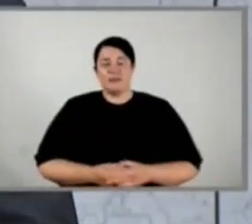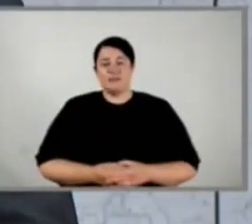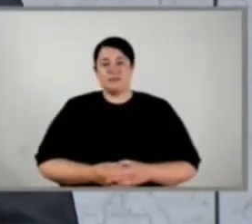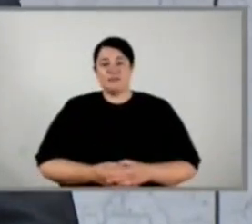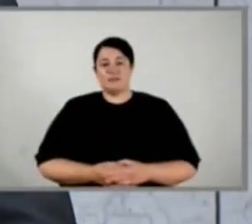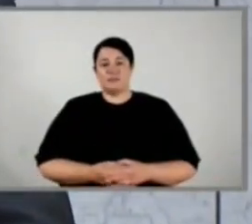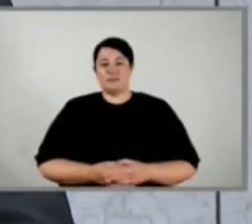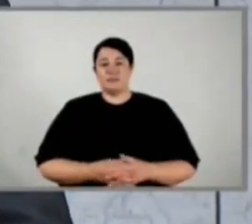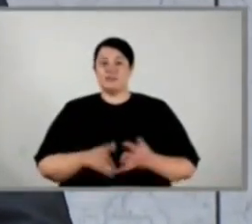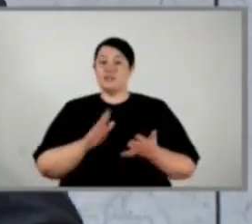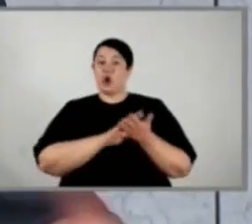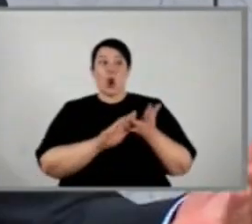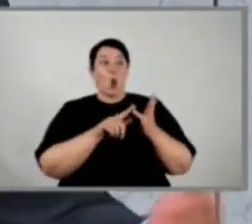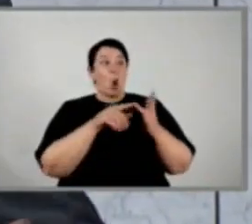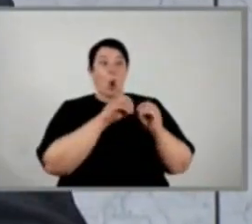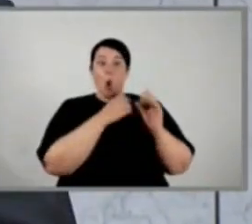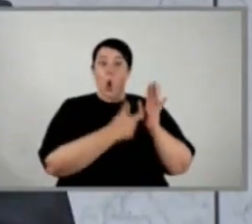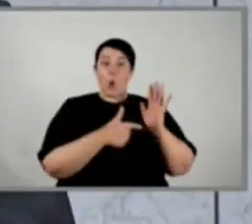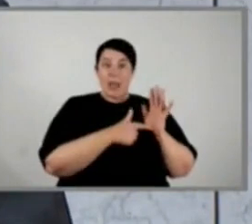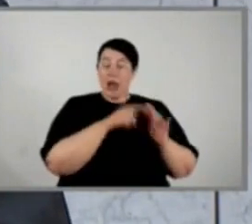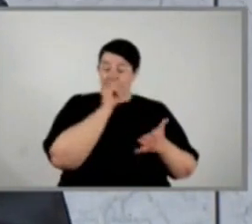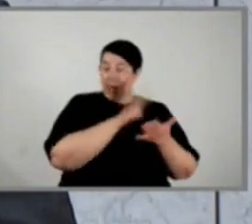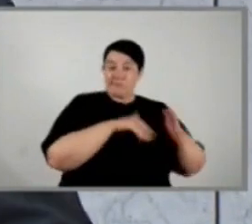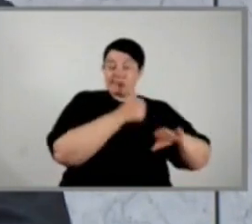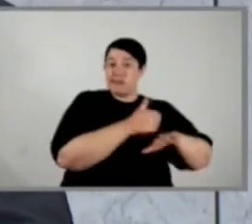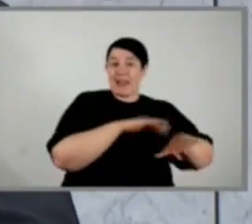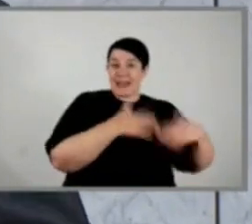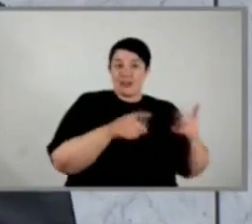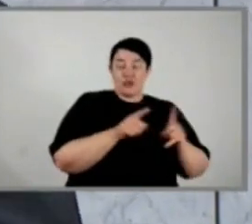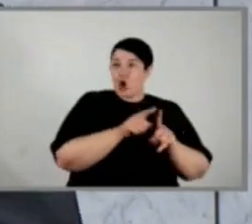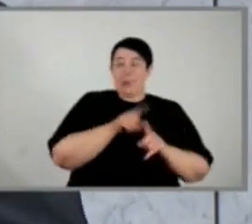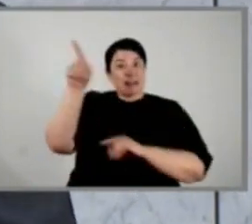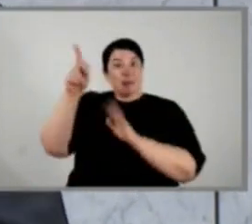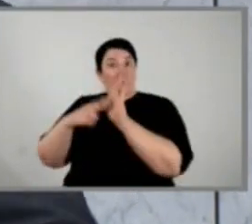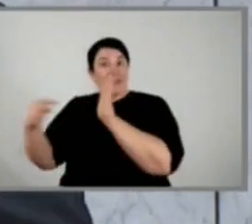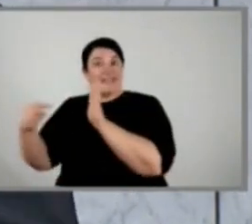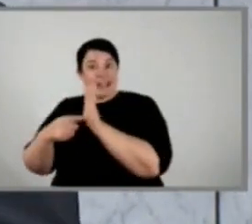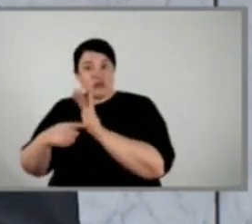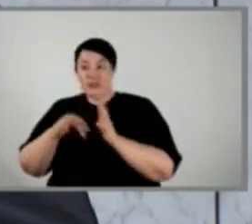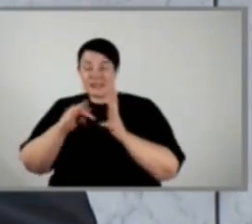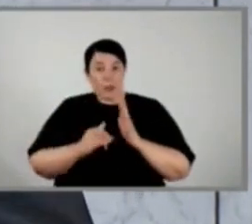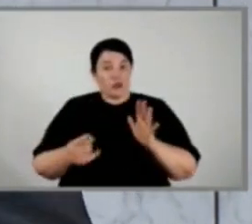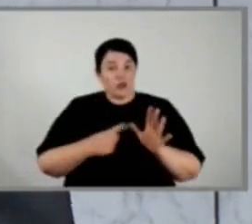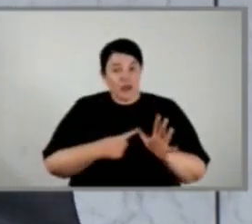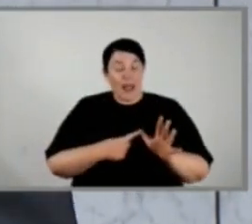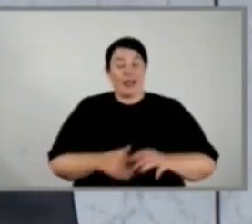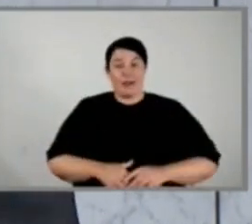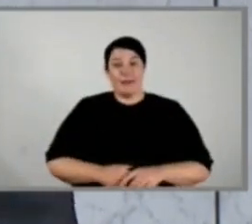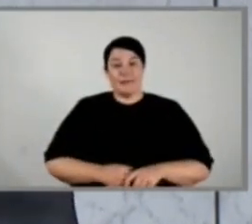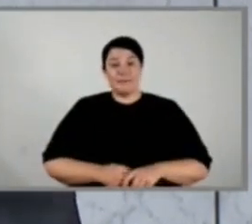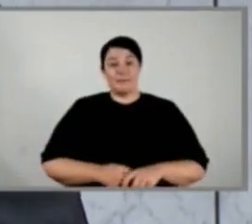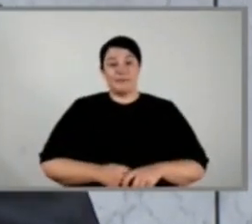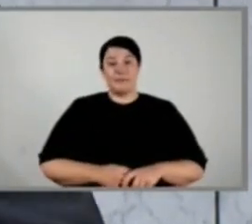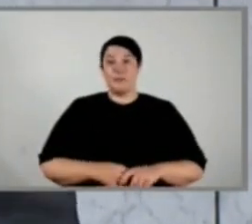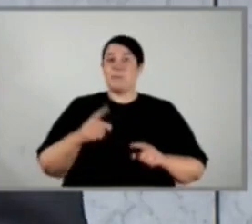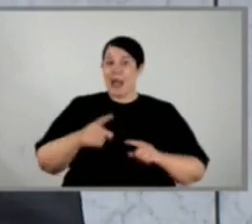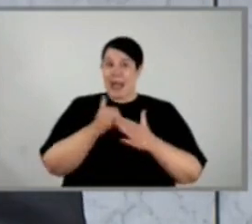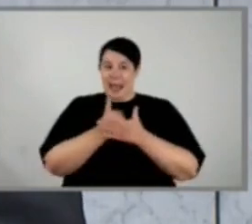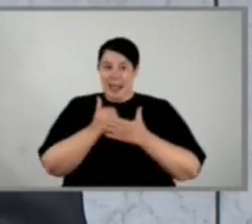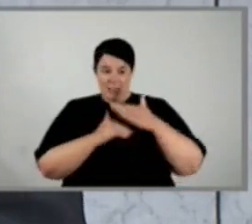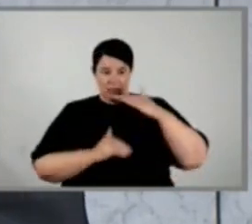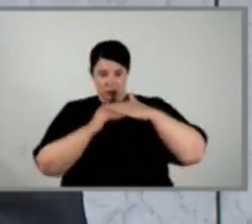Northern Territory, we could replicate them in Cairns, we can put them in South Australia. Where there are existing Border Force and other international receiving arrangements, then